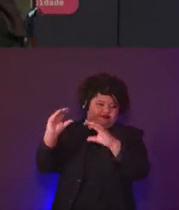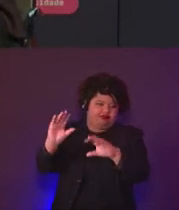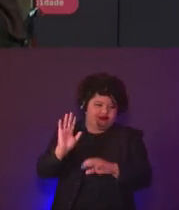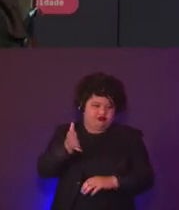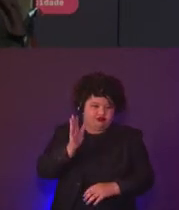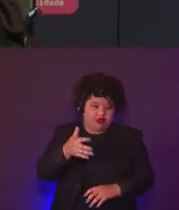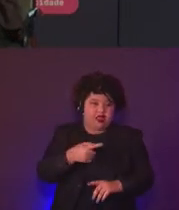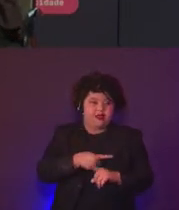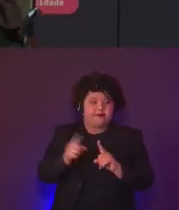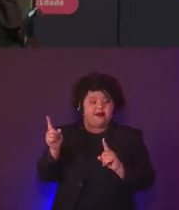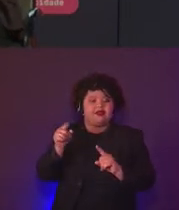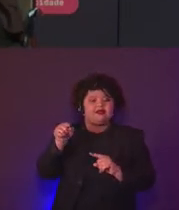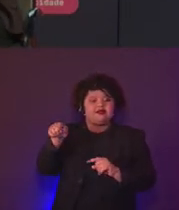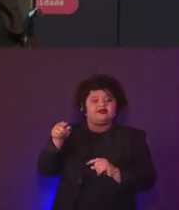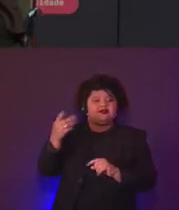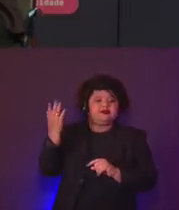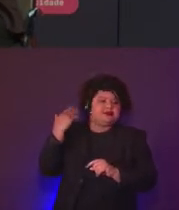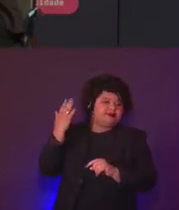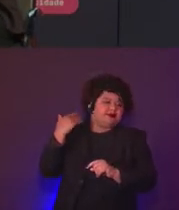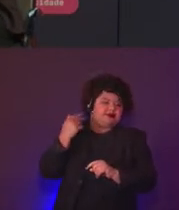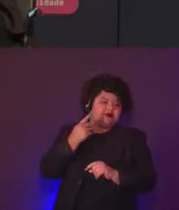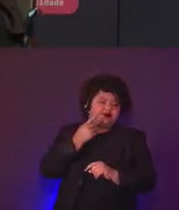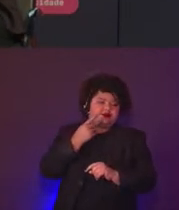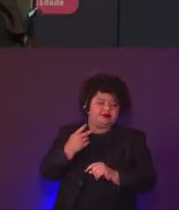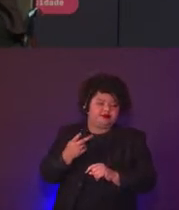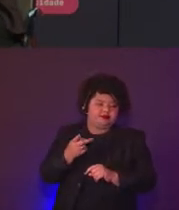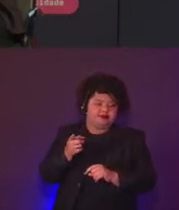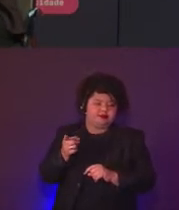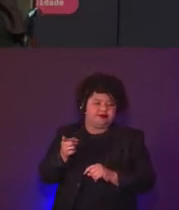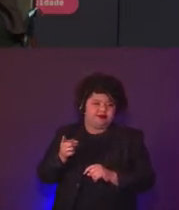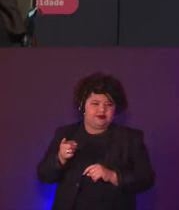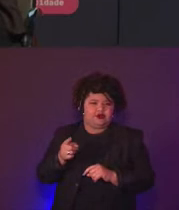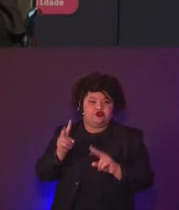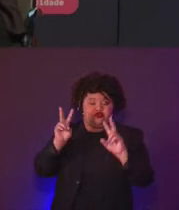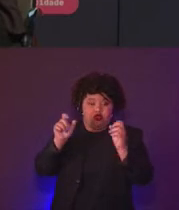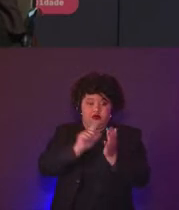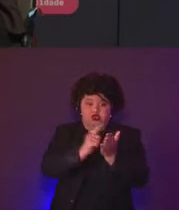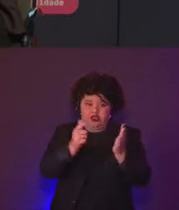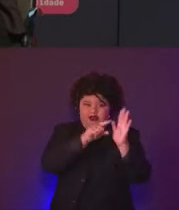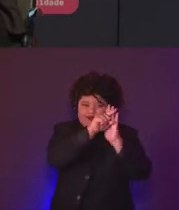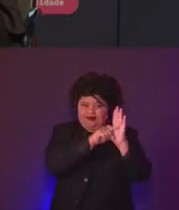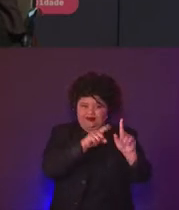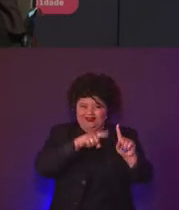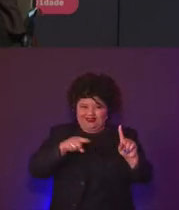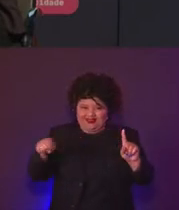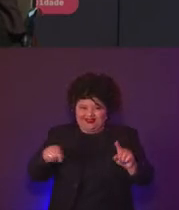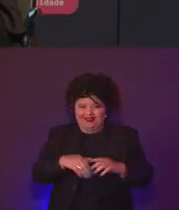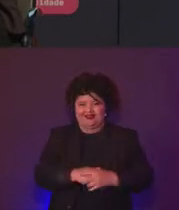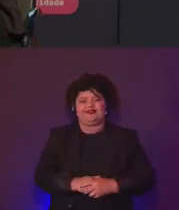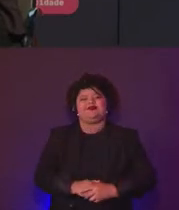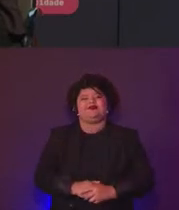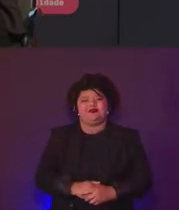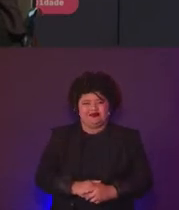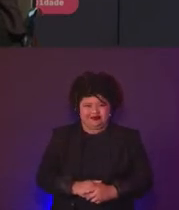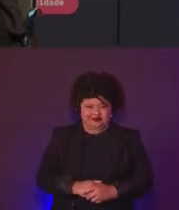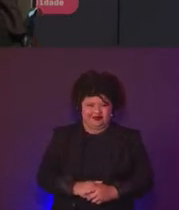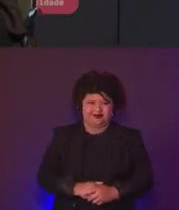are also a character there, right? In Precisão Journalism. Yeah, so... An unnamed